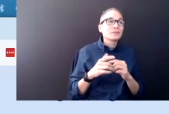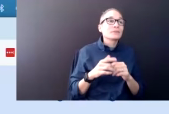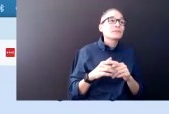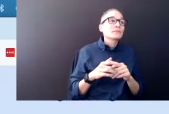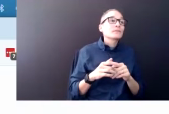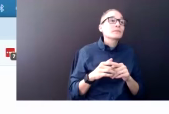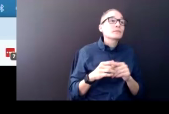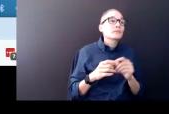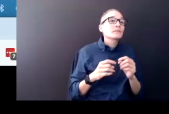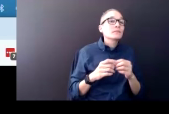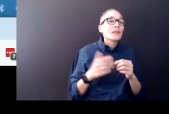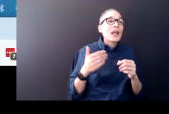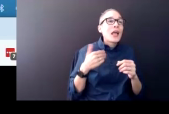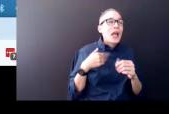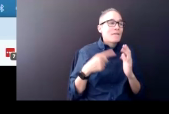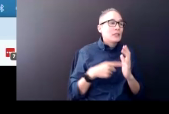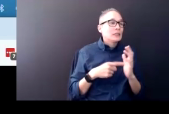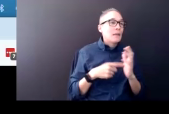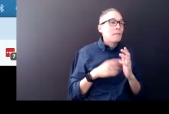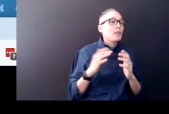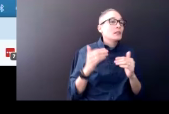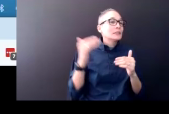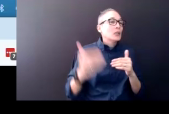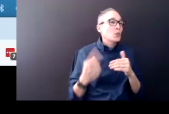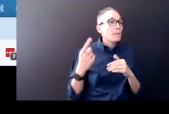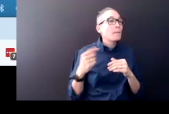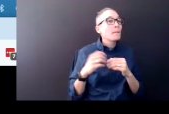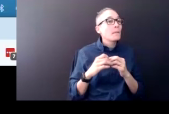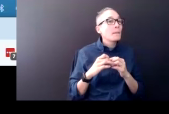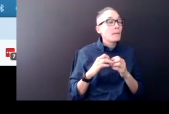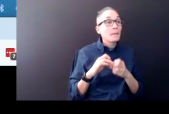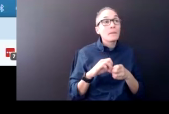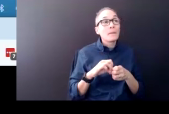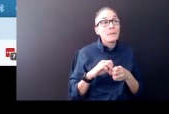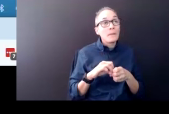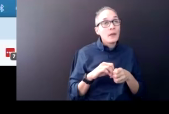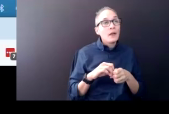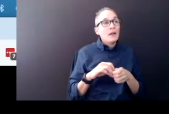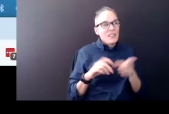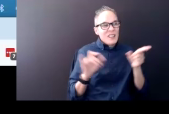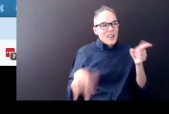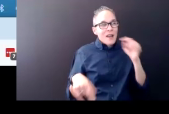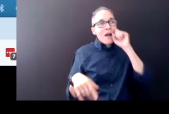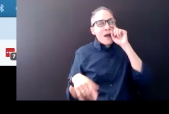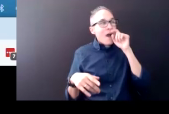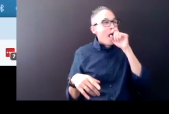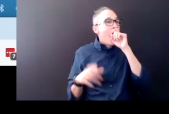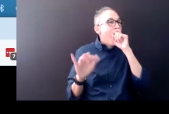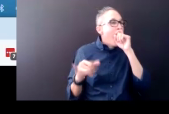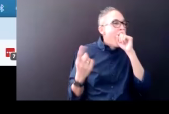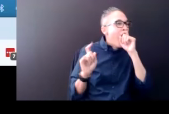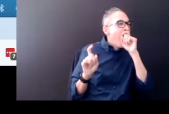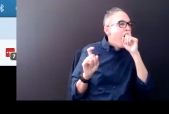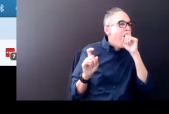have an example of the output. Go to the next slide. On the next slide, I believe I give a sample. Is it